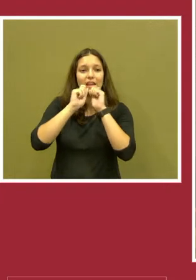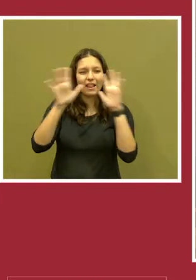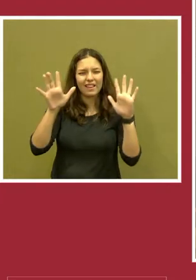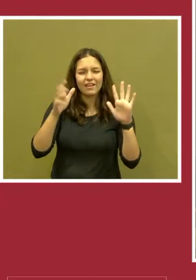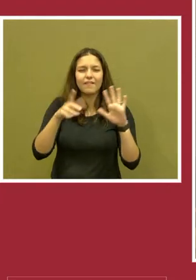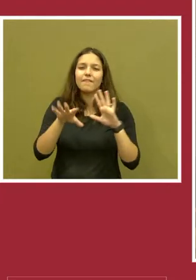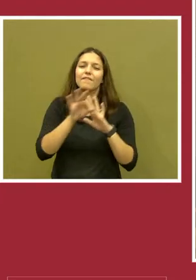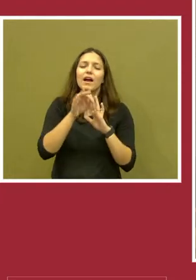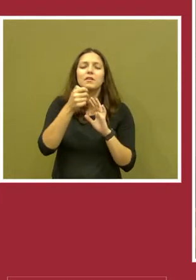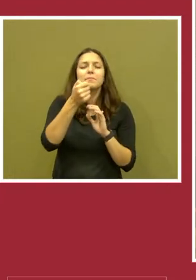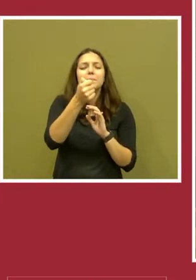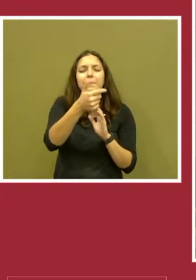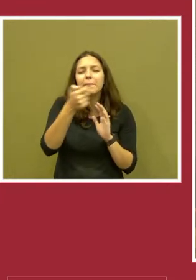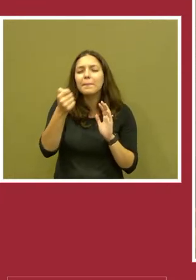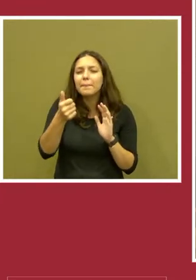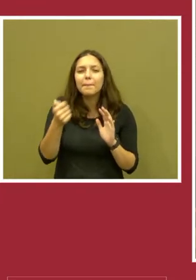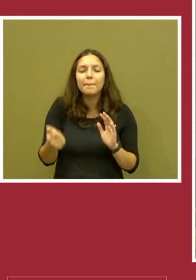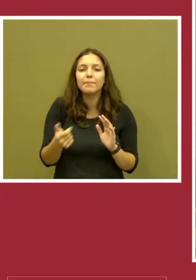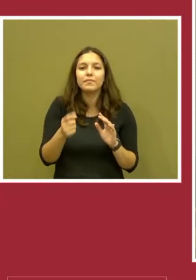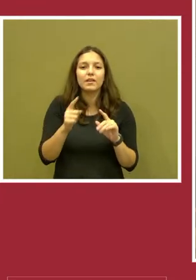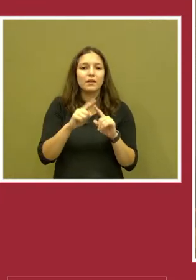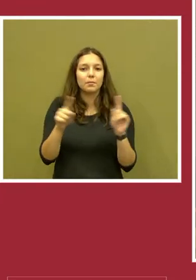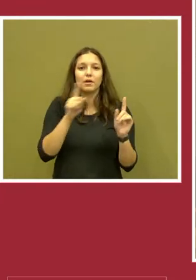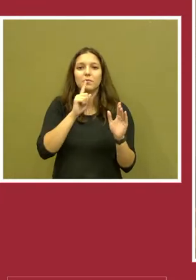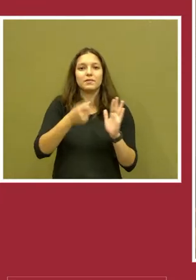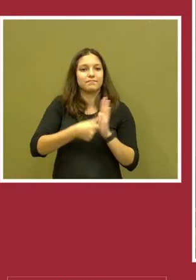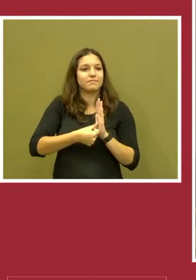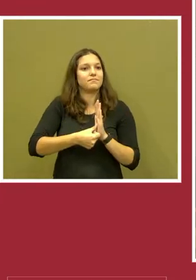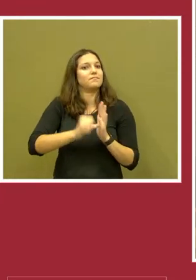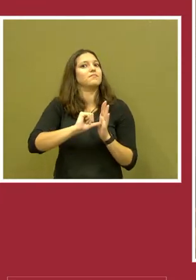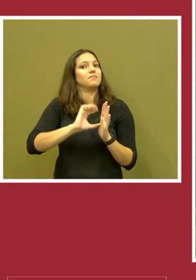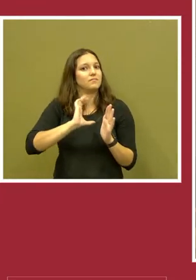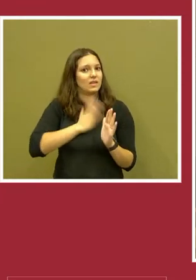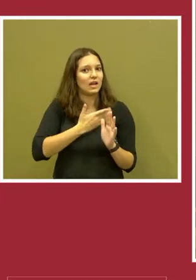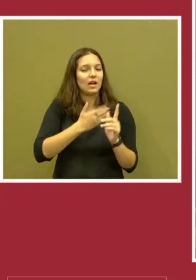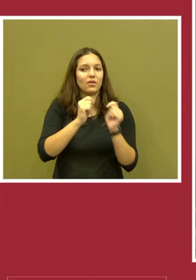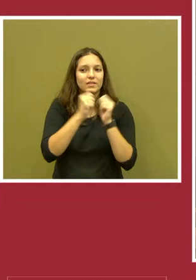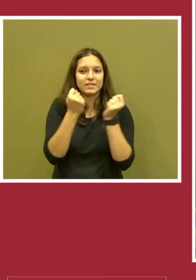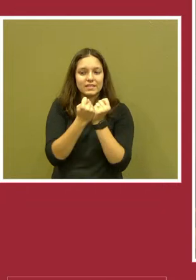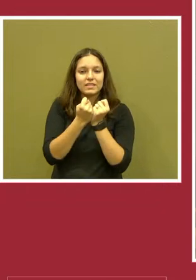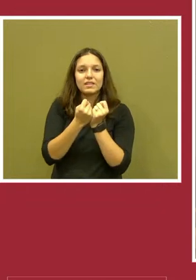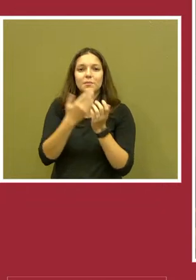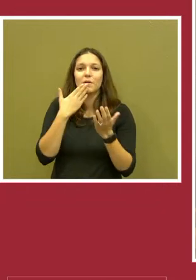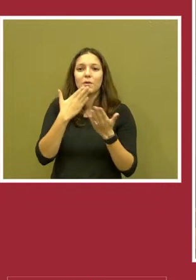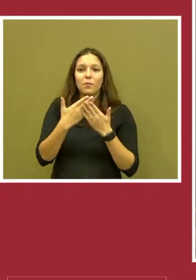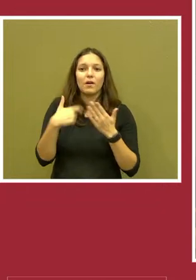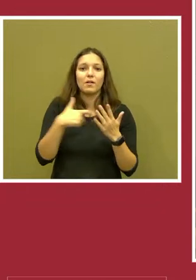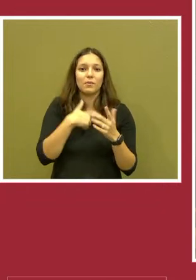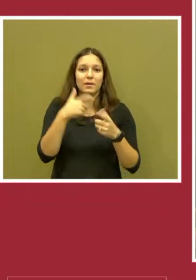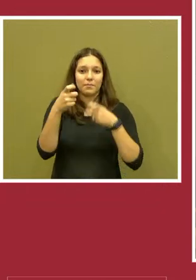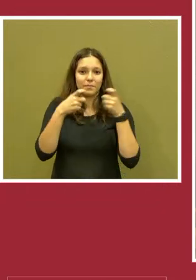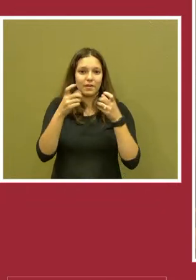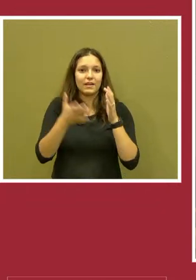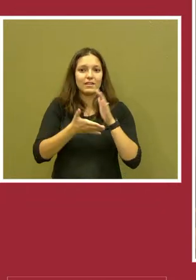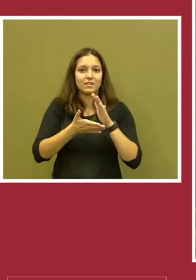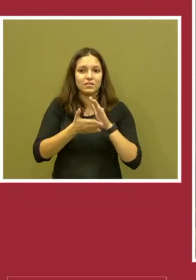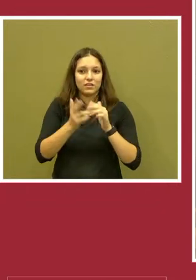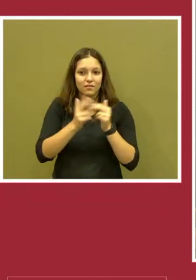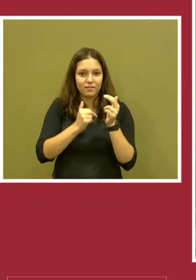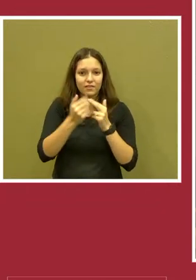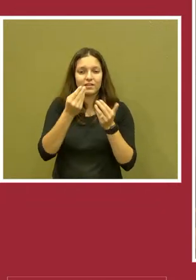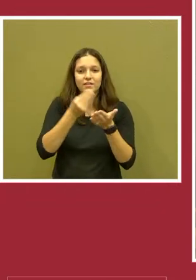of small things, but they were so impressed with our team here and how well we manage our facilities and